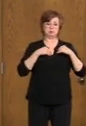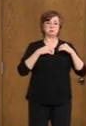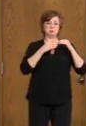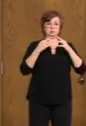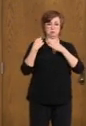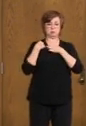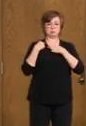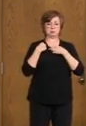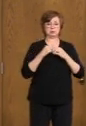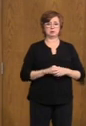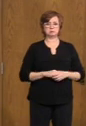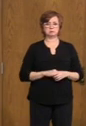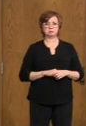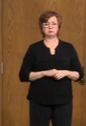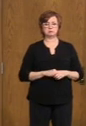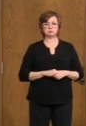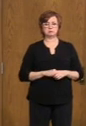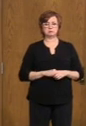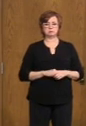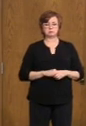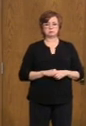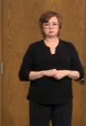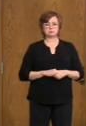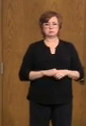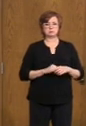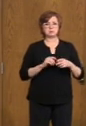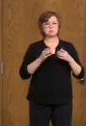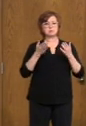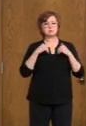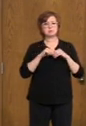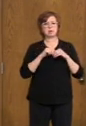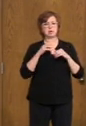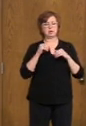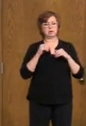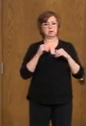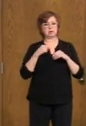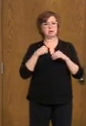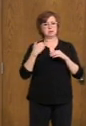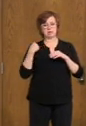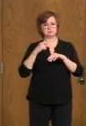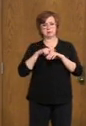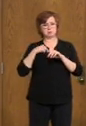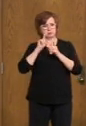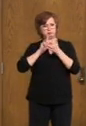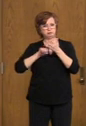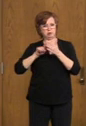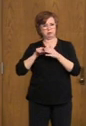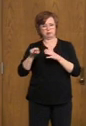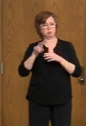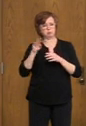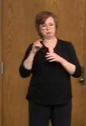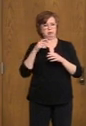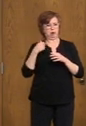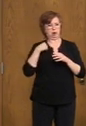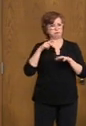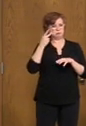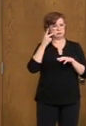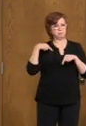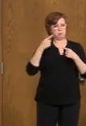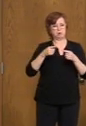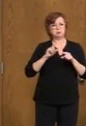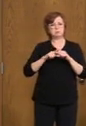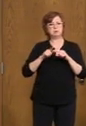very seriously. I would add to that, and the last I checked, and they're likely north of this number now, but the last I checked, North Dakota was in excess